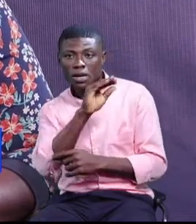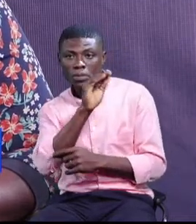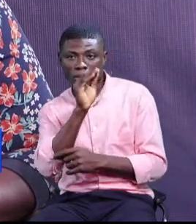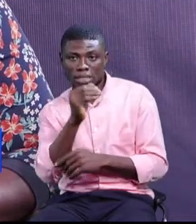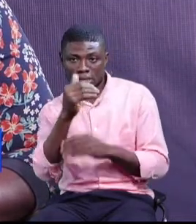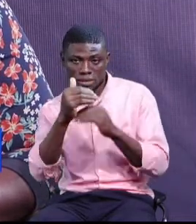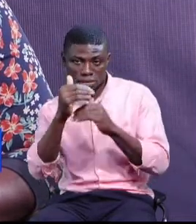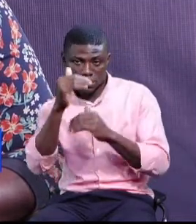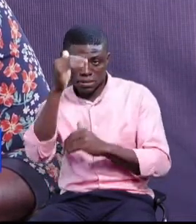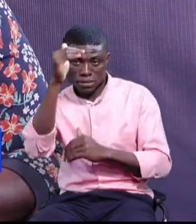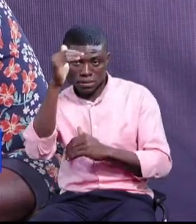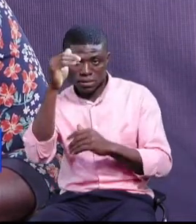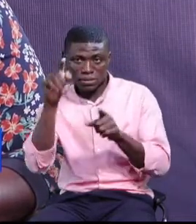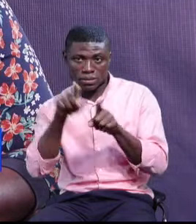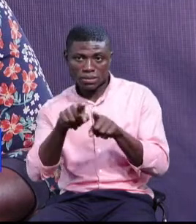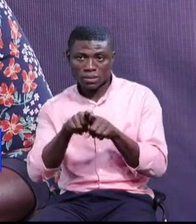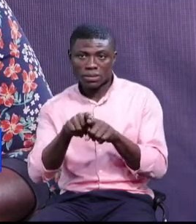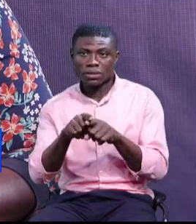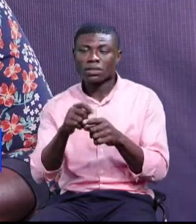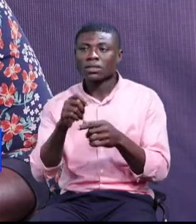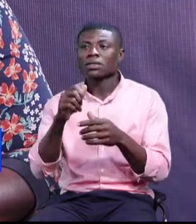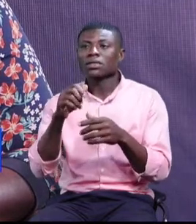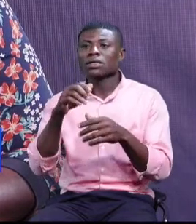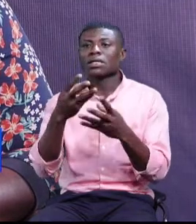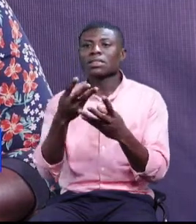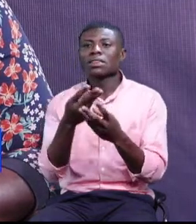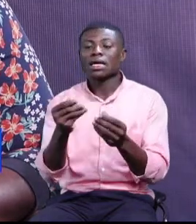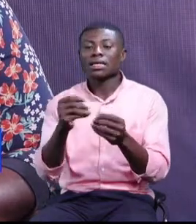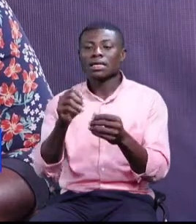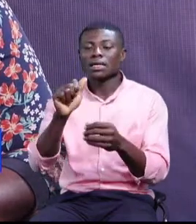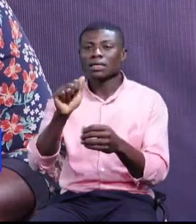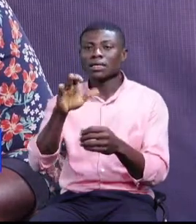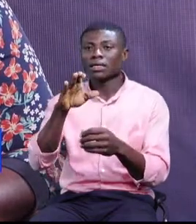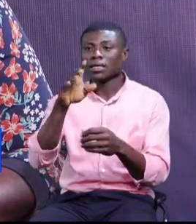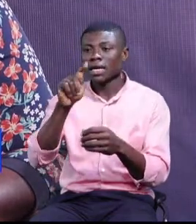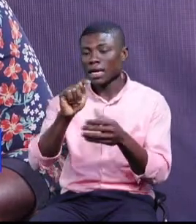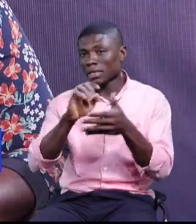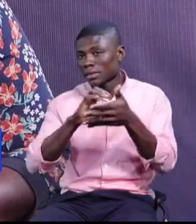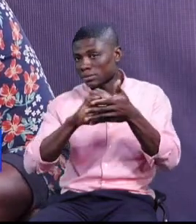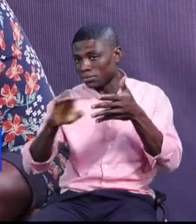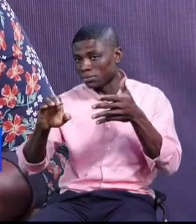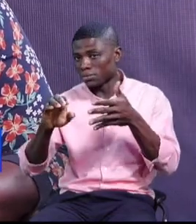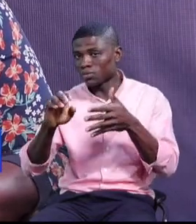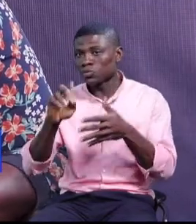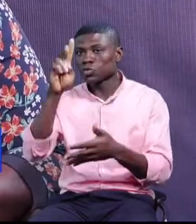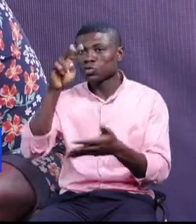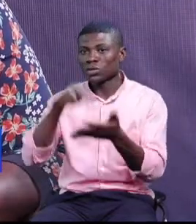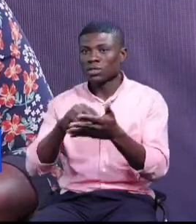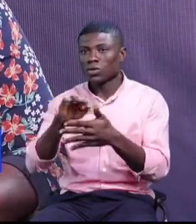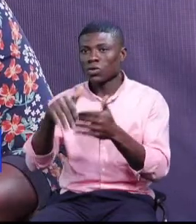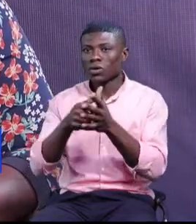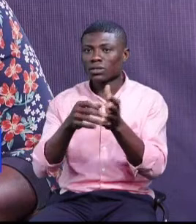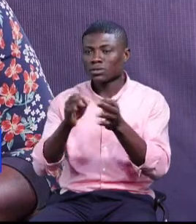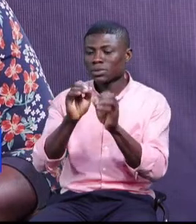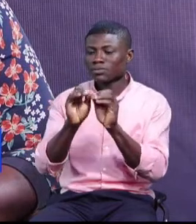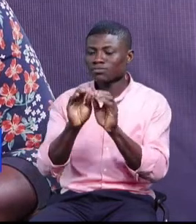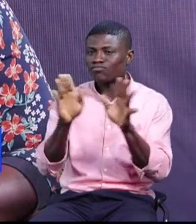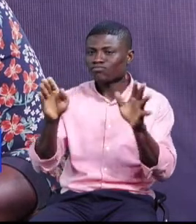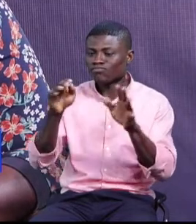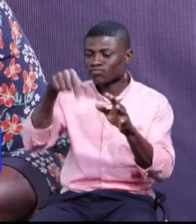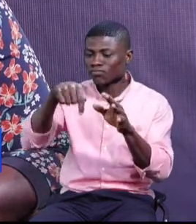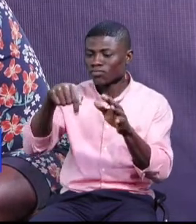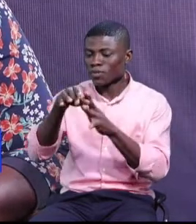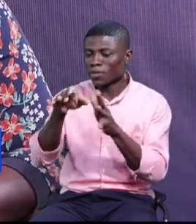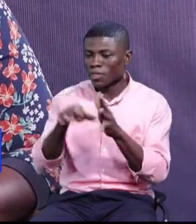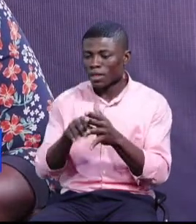above. And the Land Act 2000, Act 1036 has set it out clearly. So